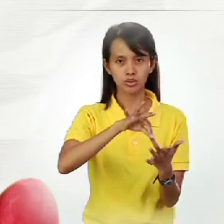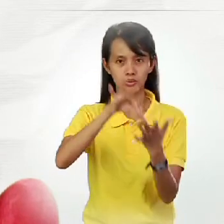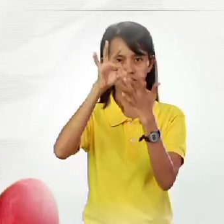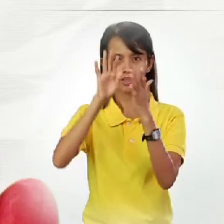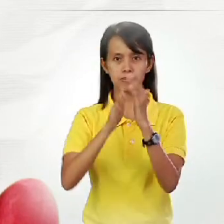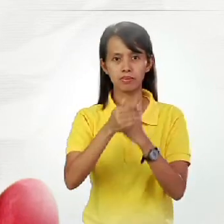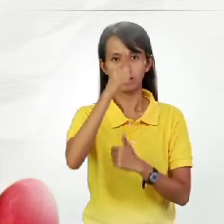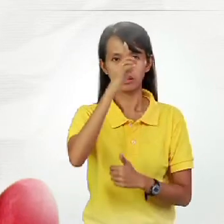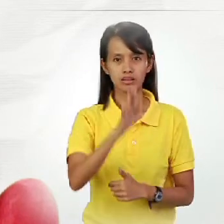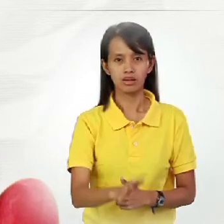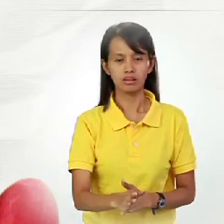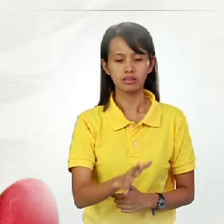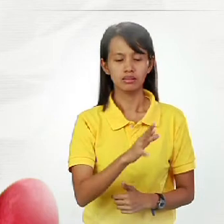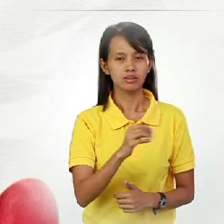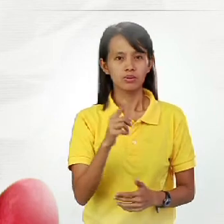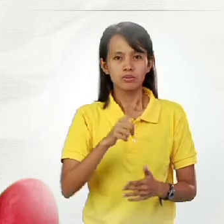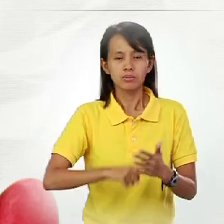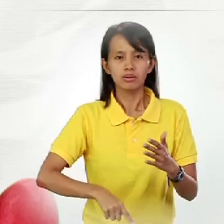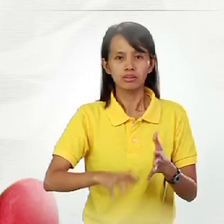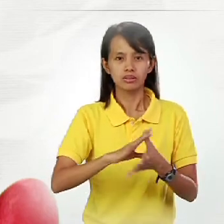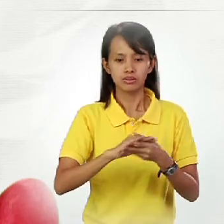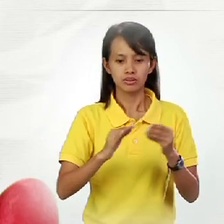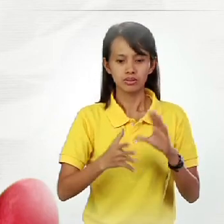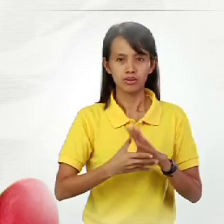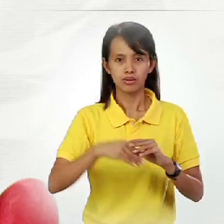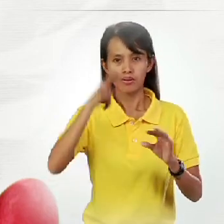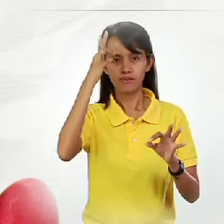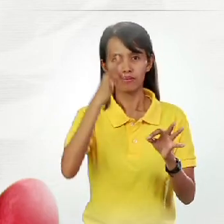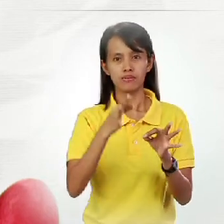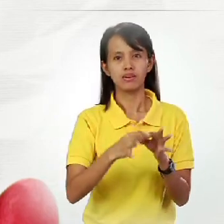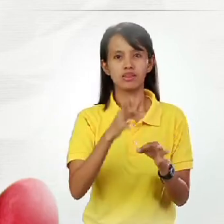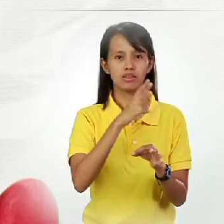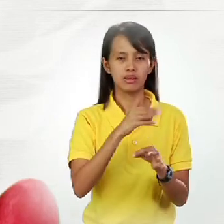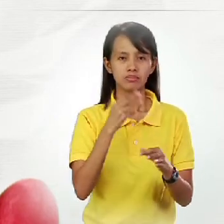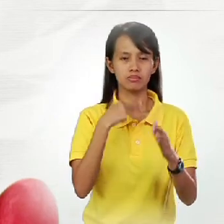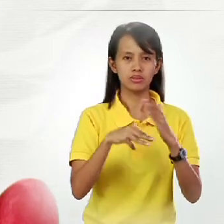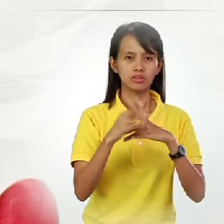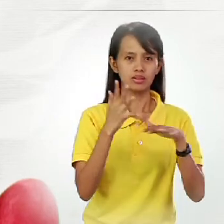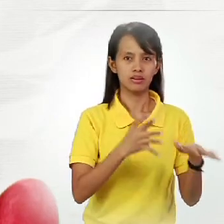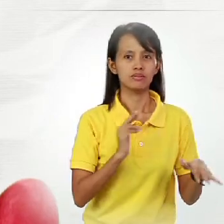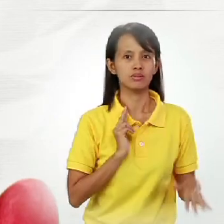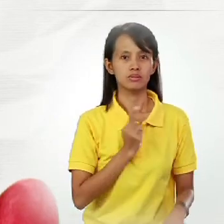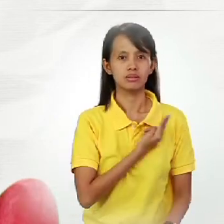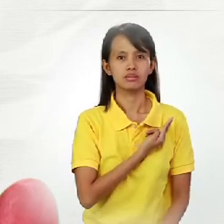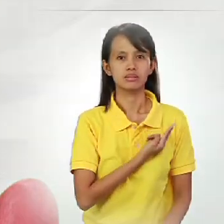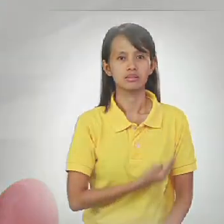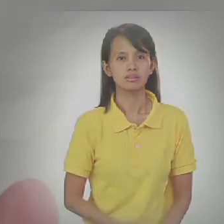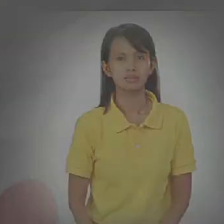God, and what a story of faith and mission he has left to us.